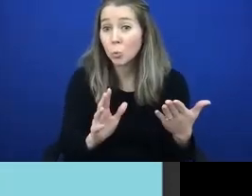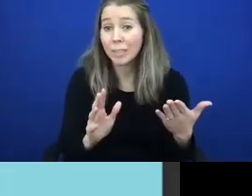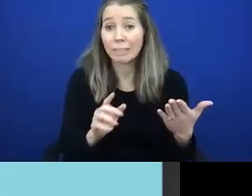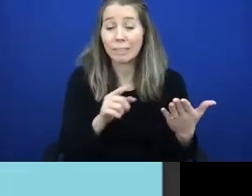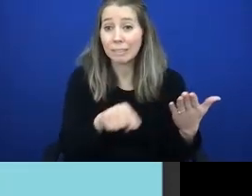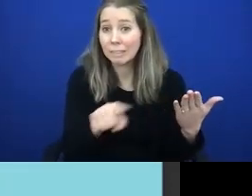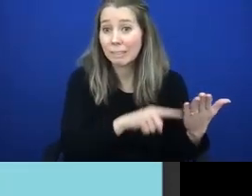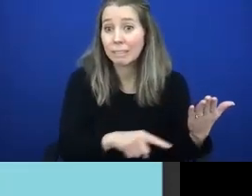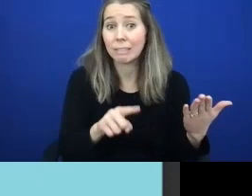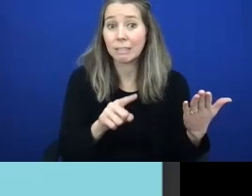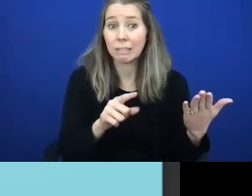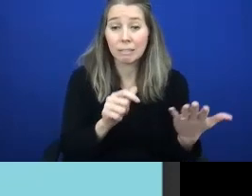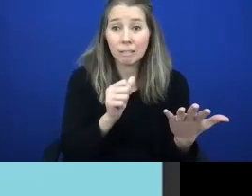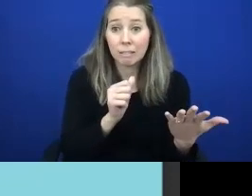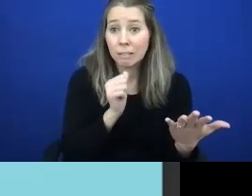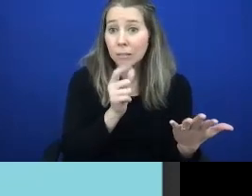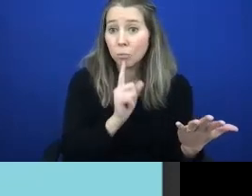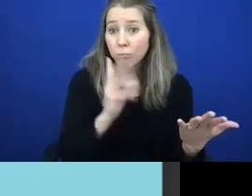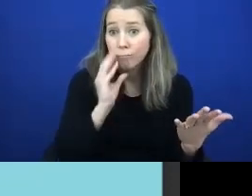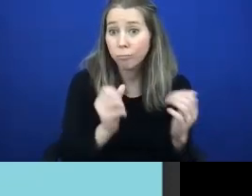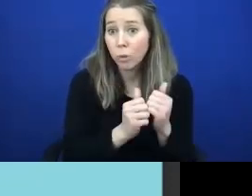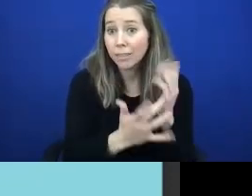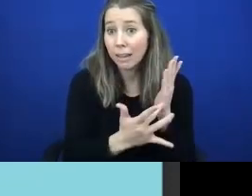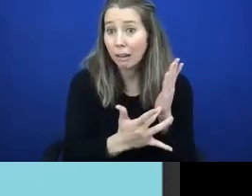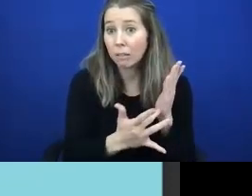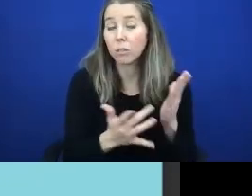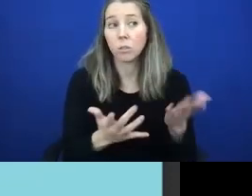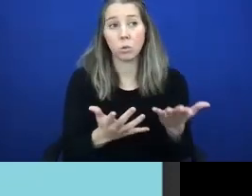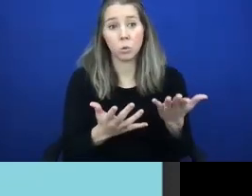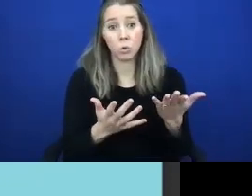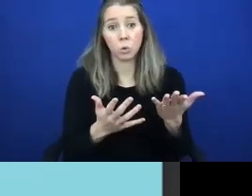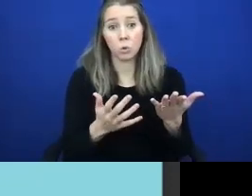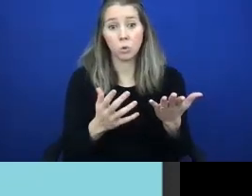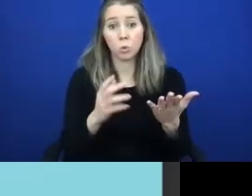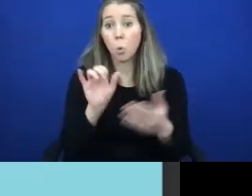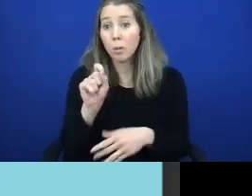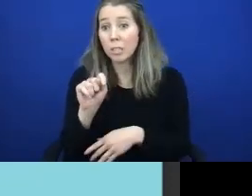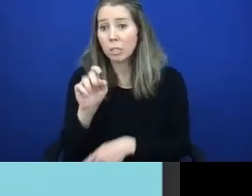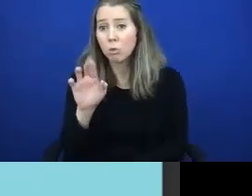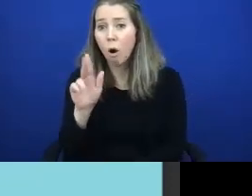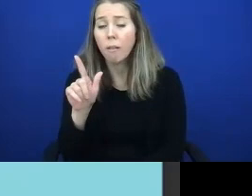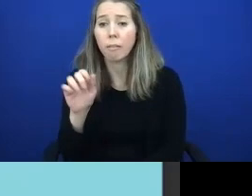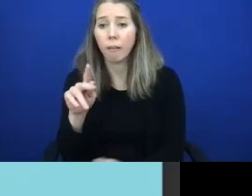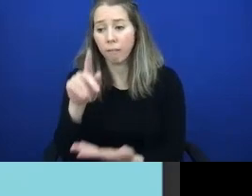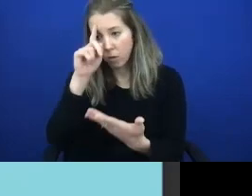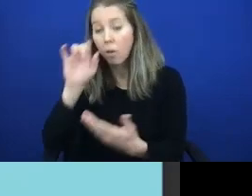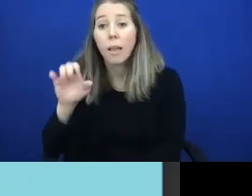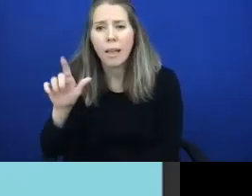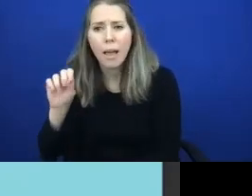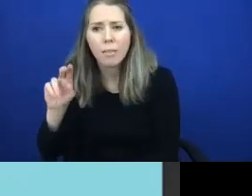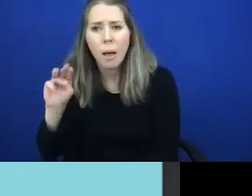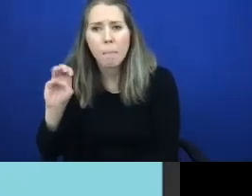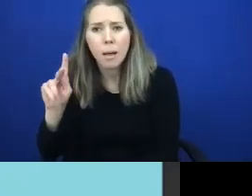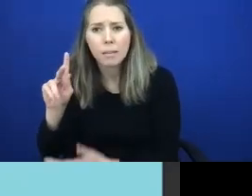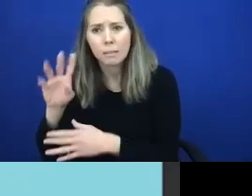by technology. And so with Starlink that Elon Musk has come up with, are we going to